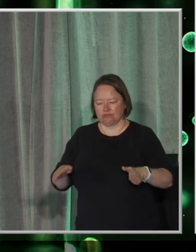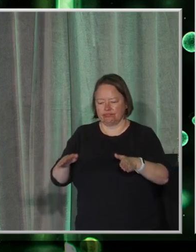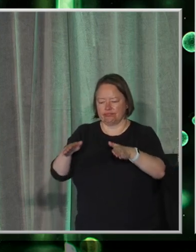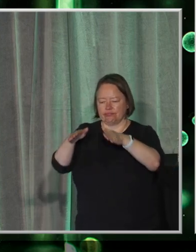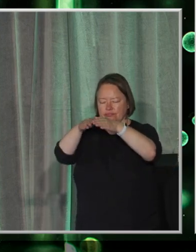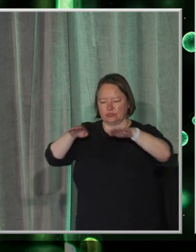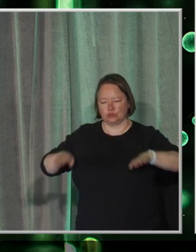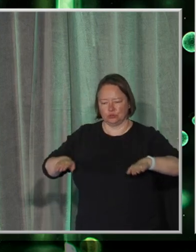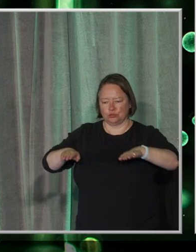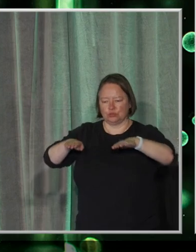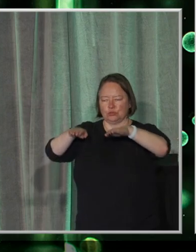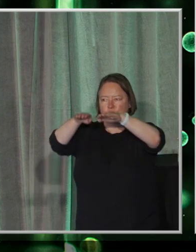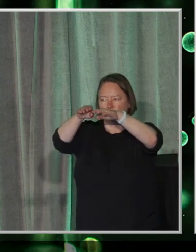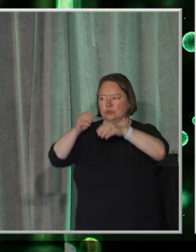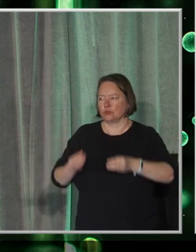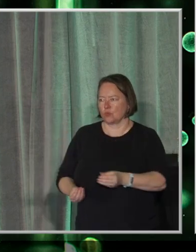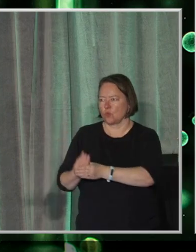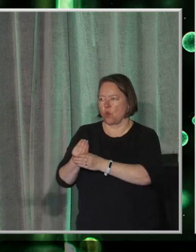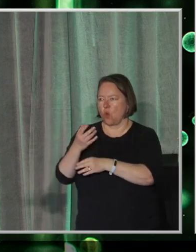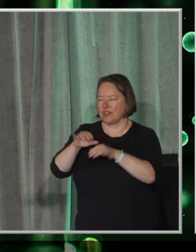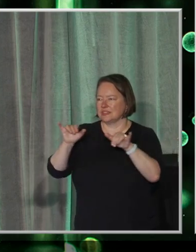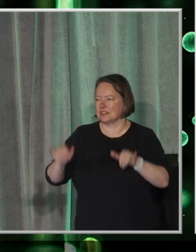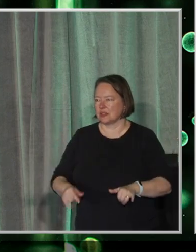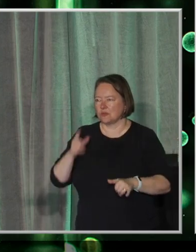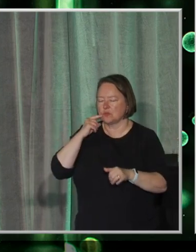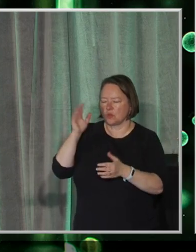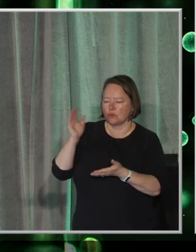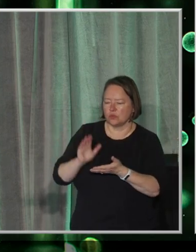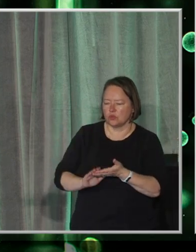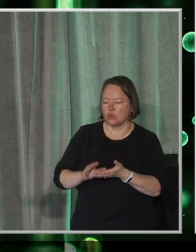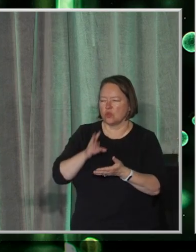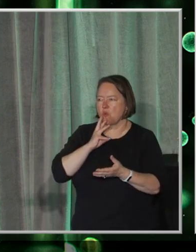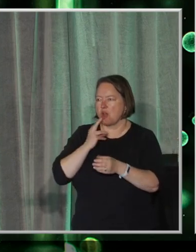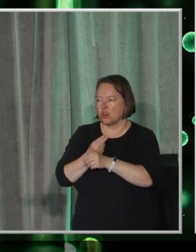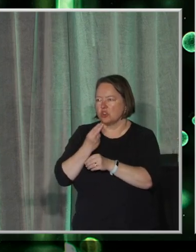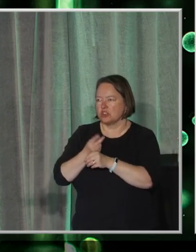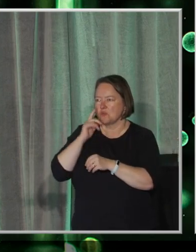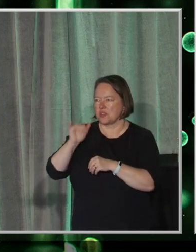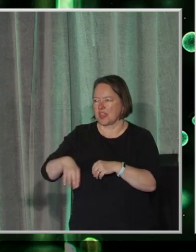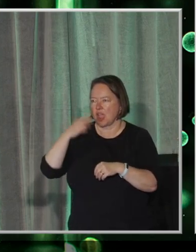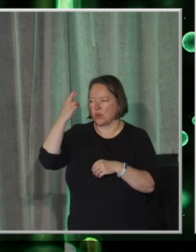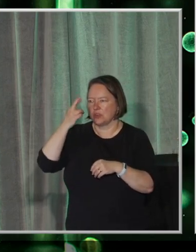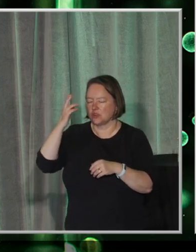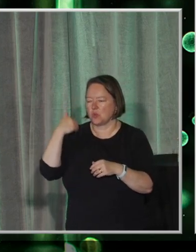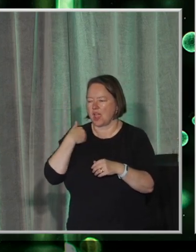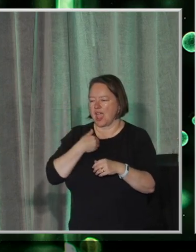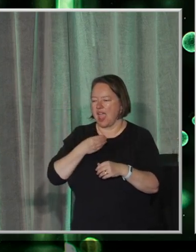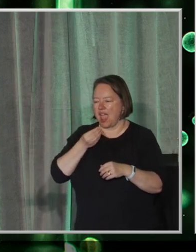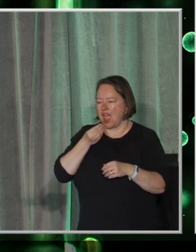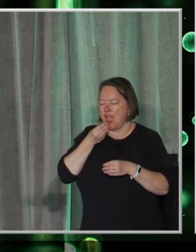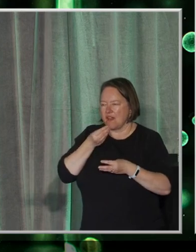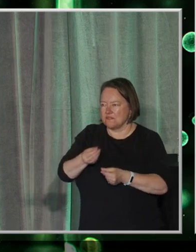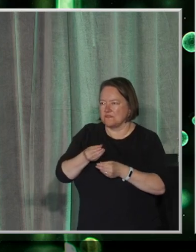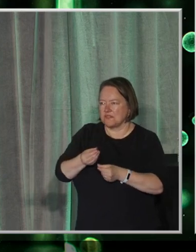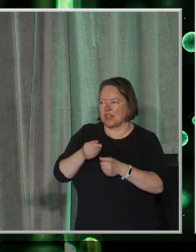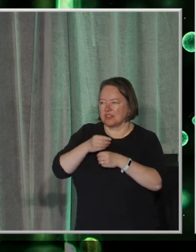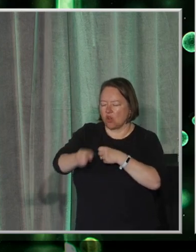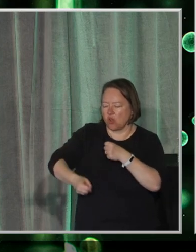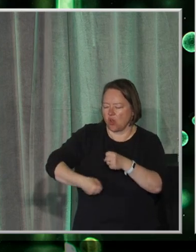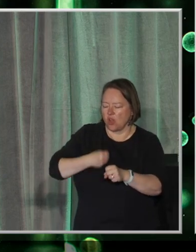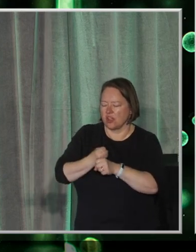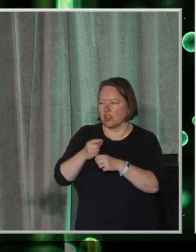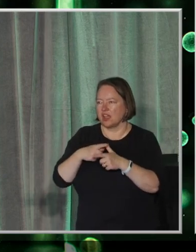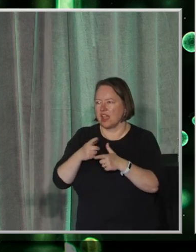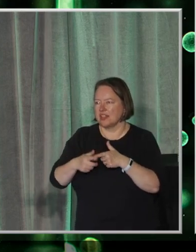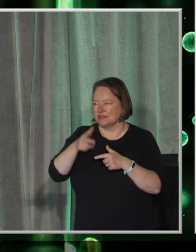feed using drip irrigation system to minimize water usage. And for that reason, we'll be having feeds throughout the year. And the